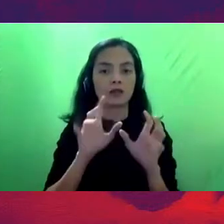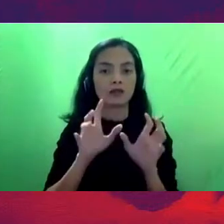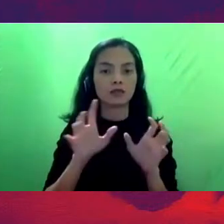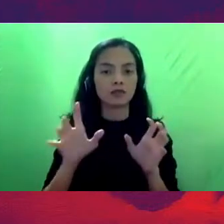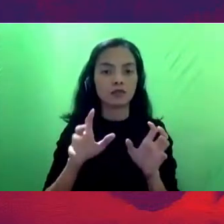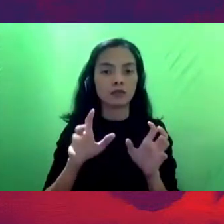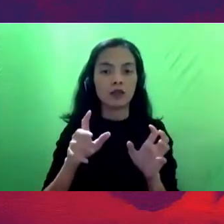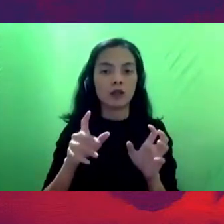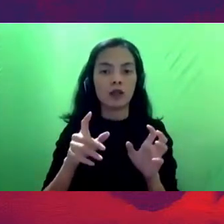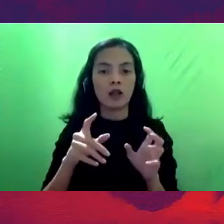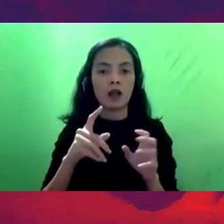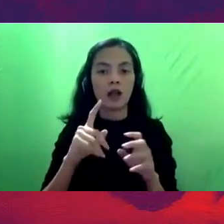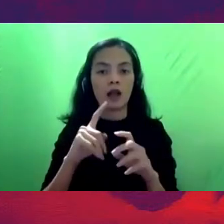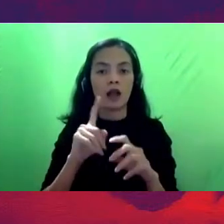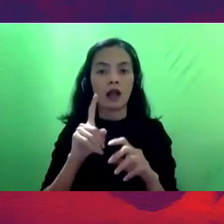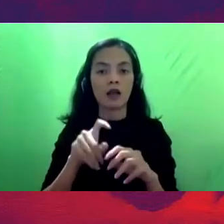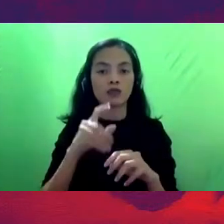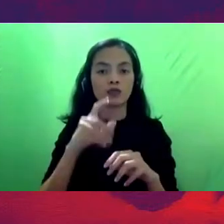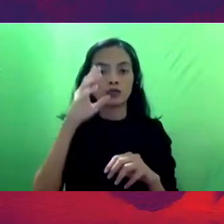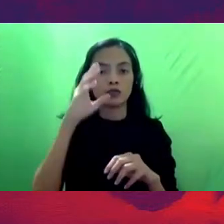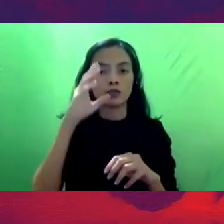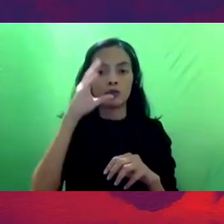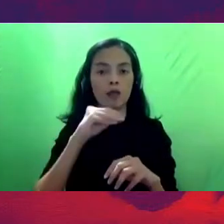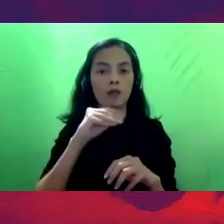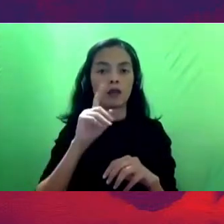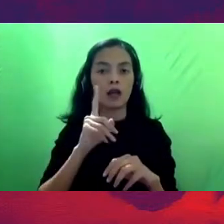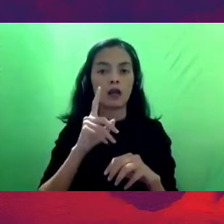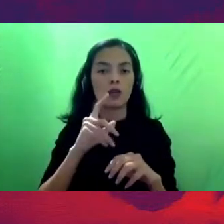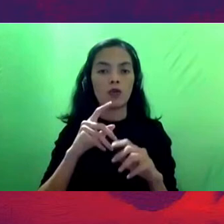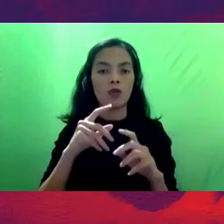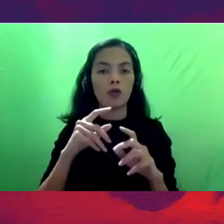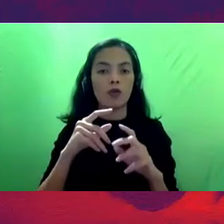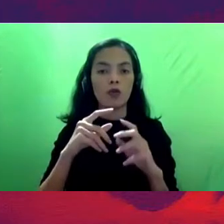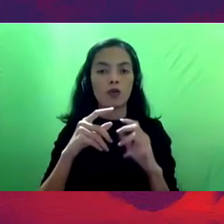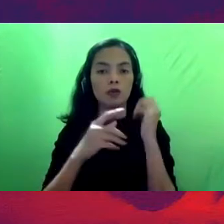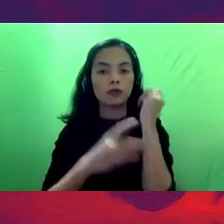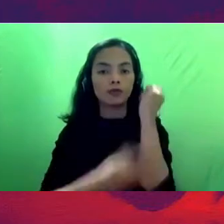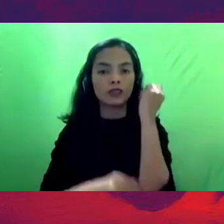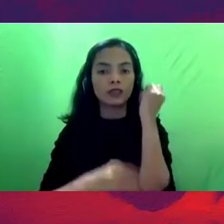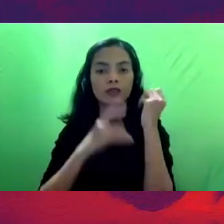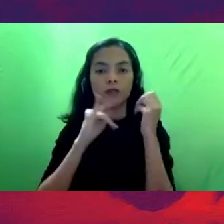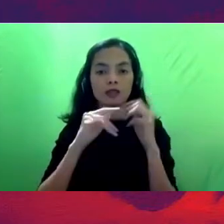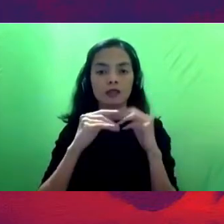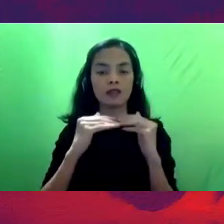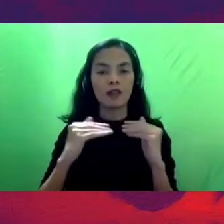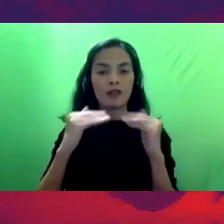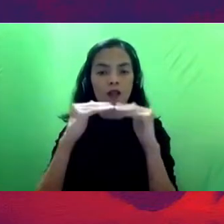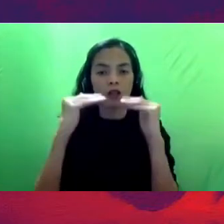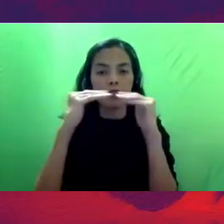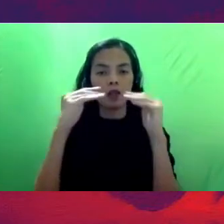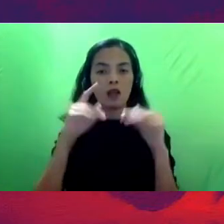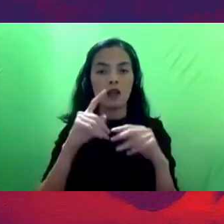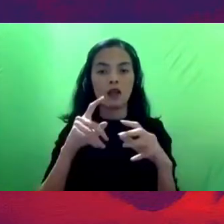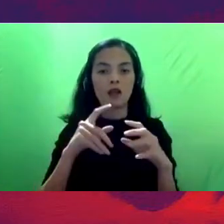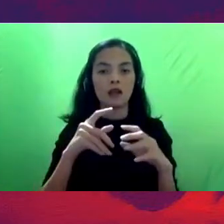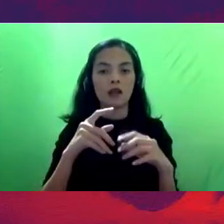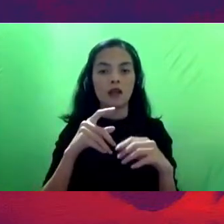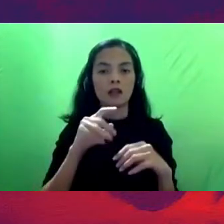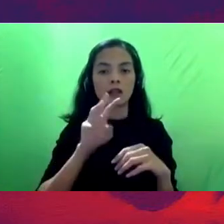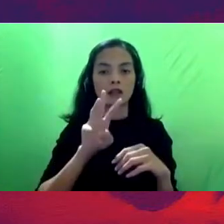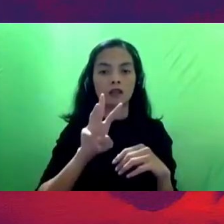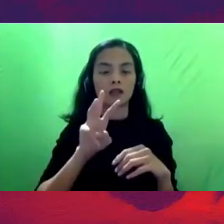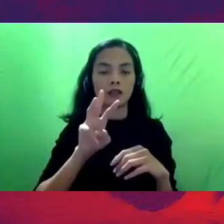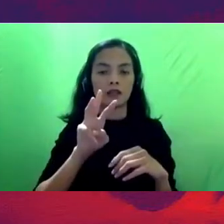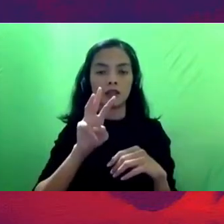studied at and understood at the provincial level. So we disaggregated the findings by the 33 provinces